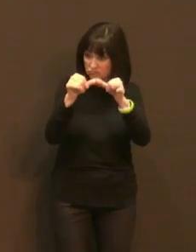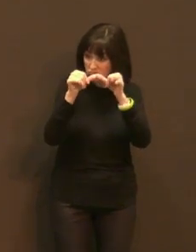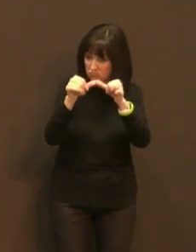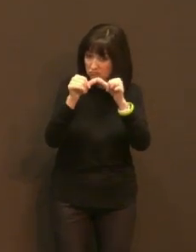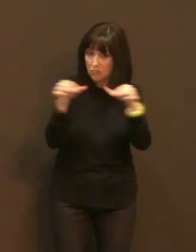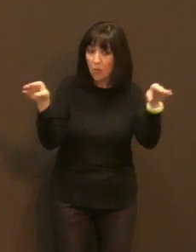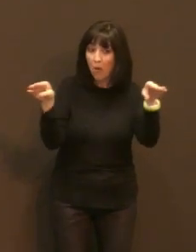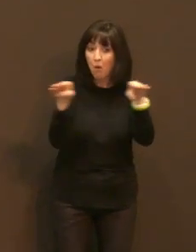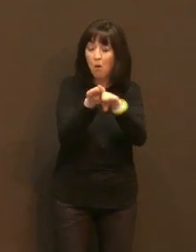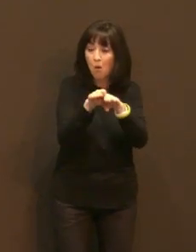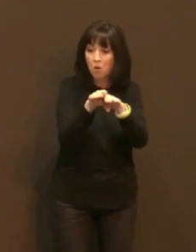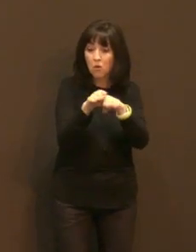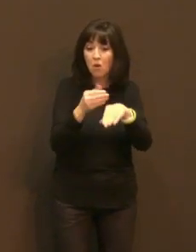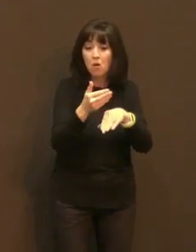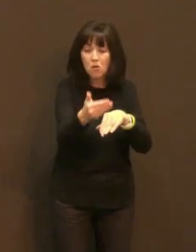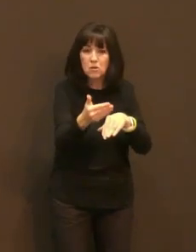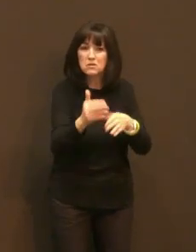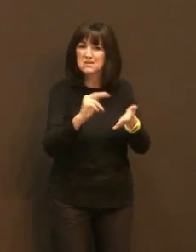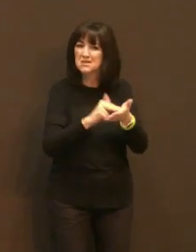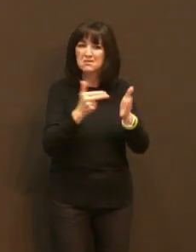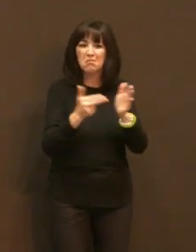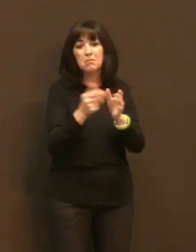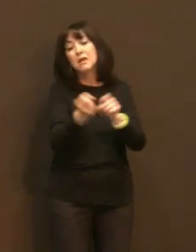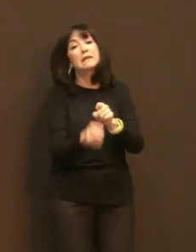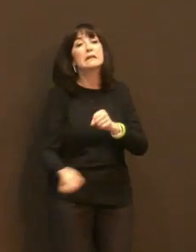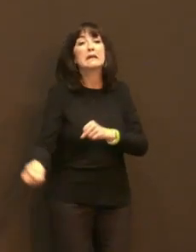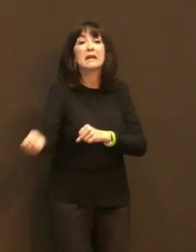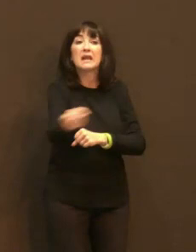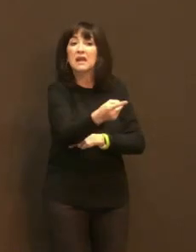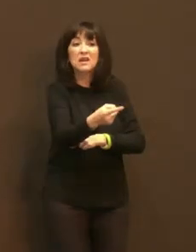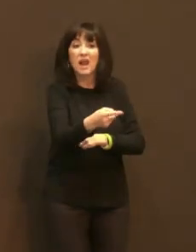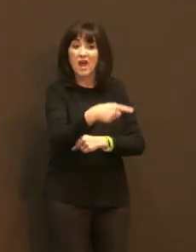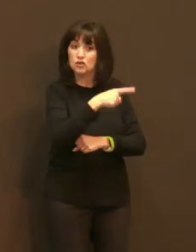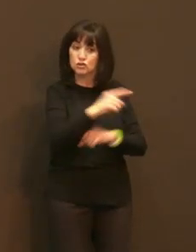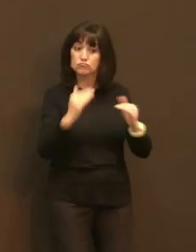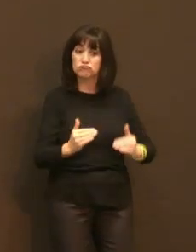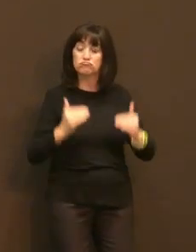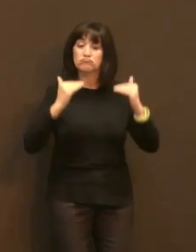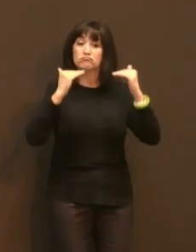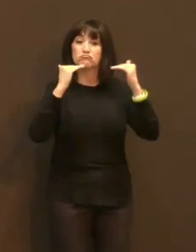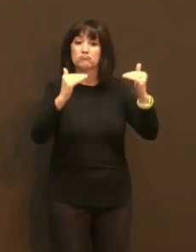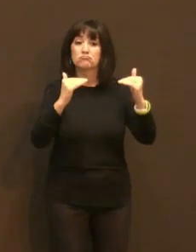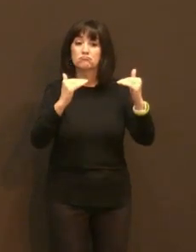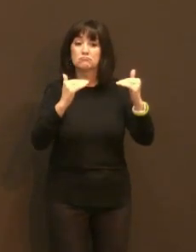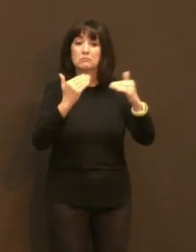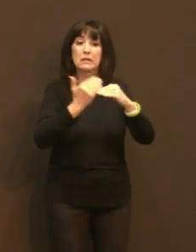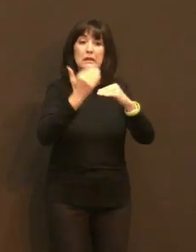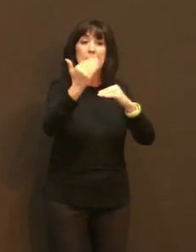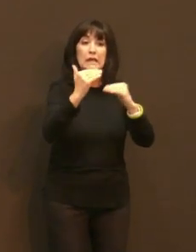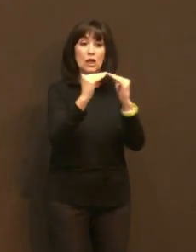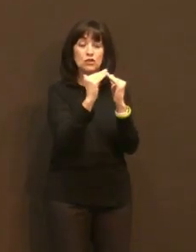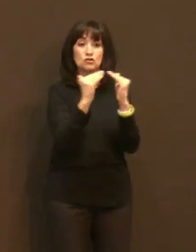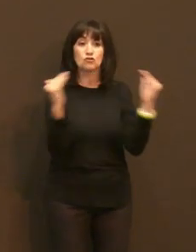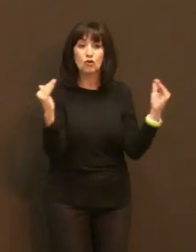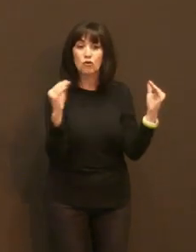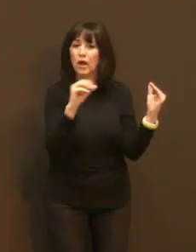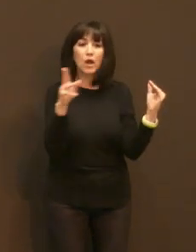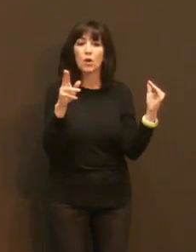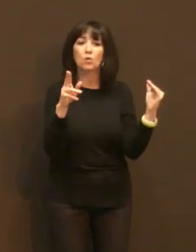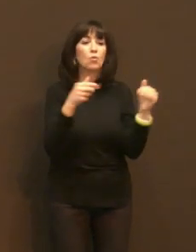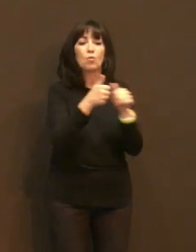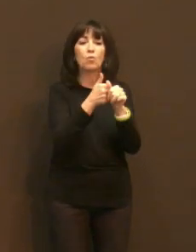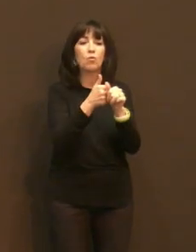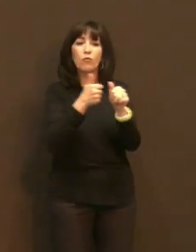readiness to advance to their next grade level? Yeah, that's a really good question, and I'm probably not the right person to answer